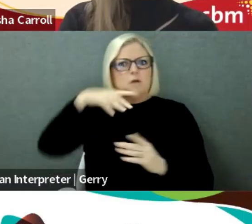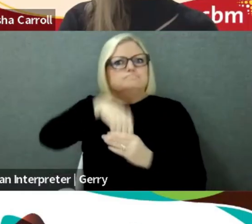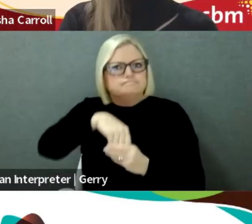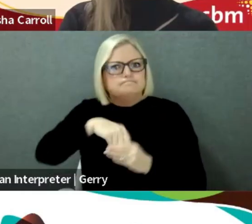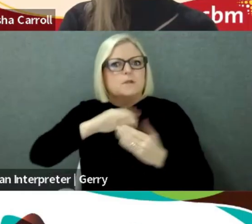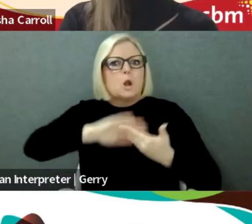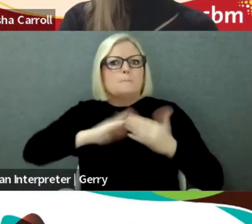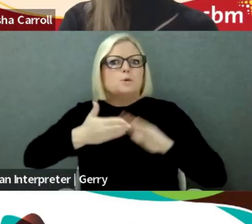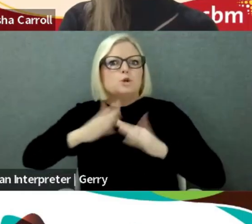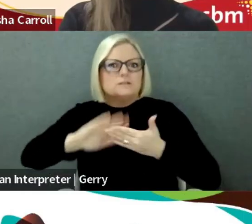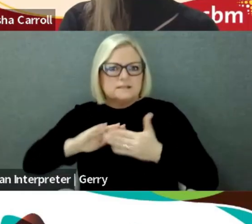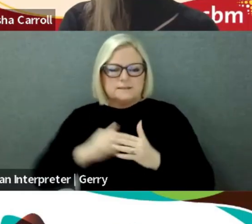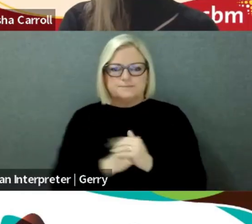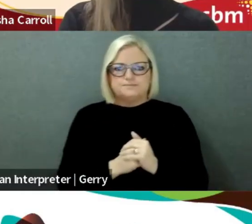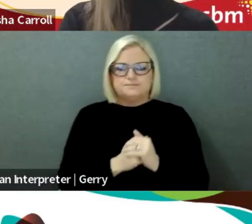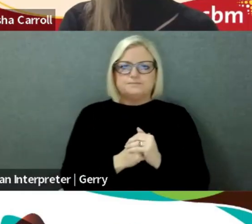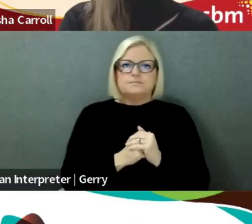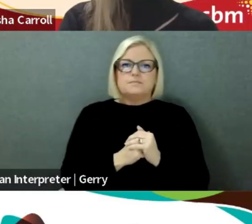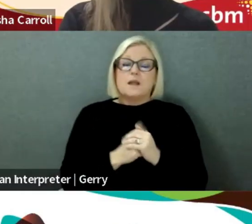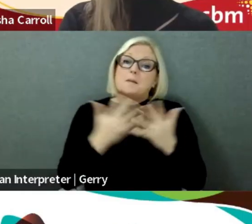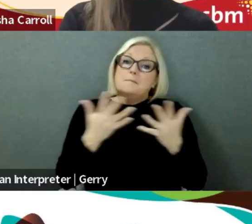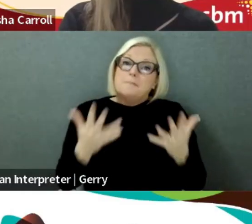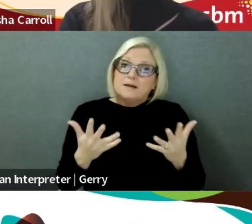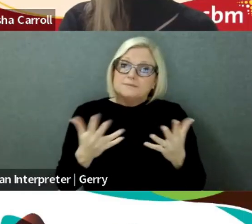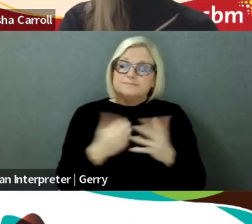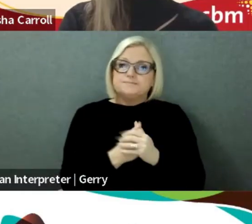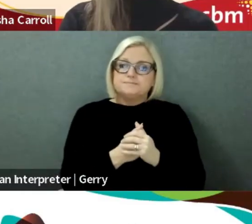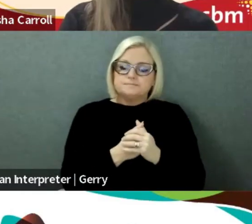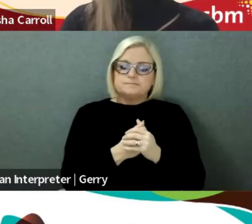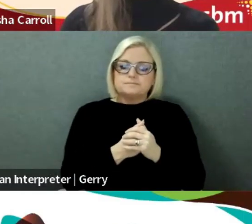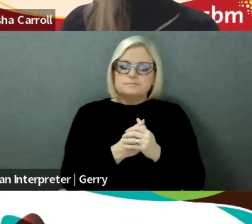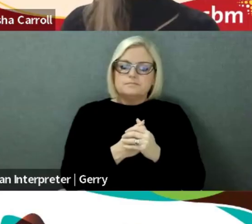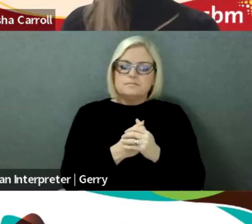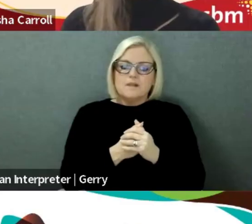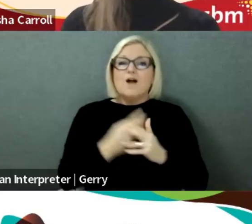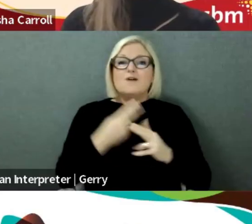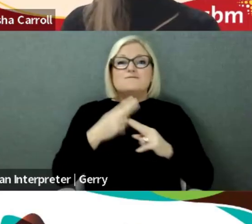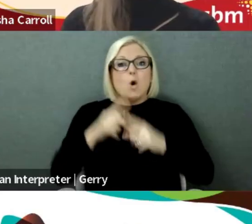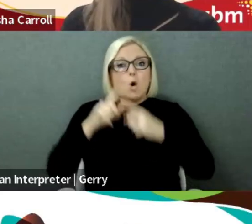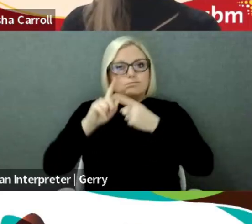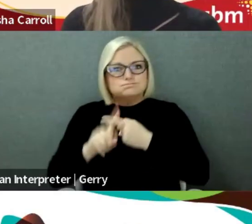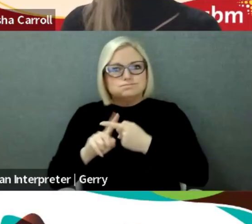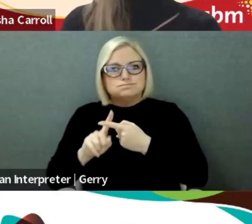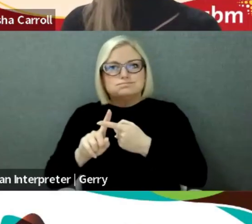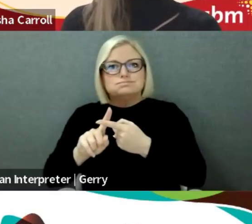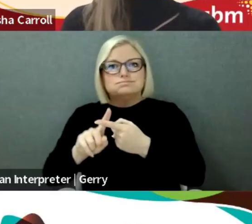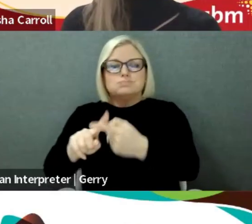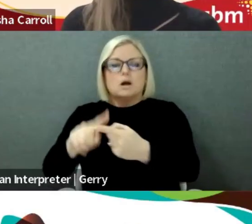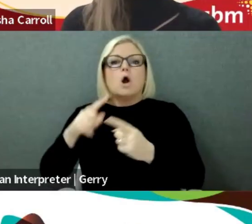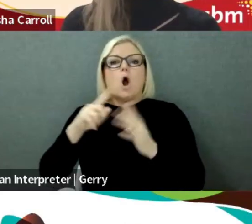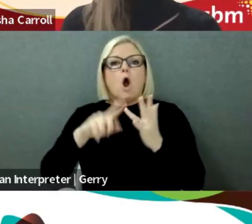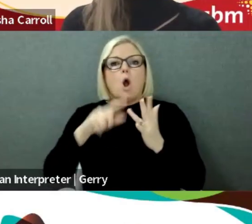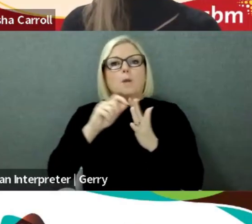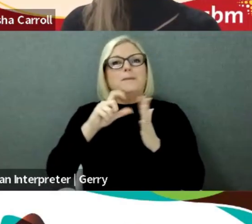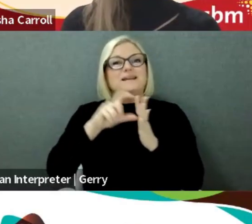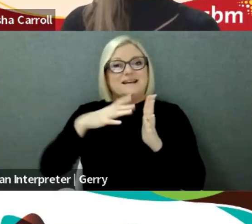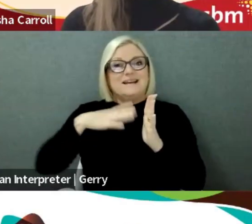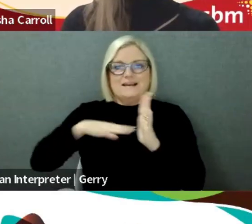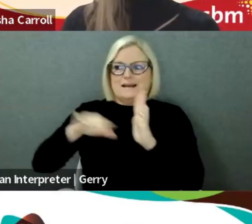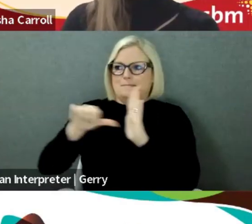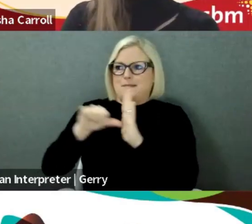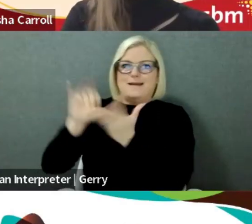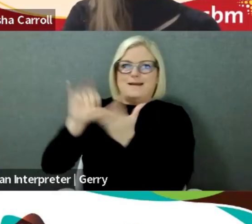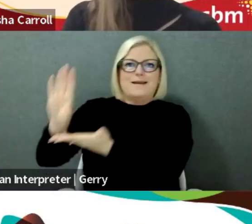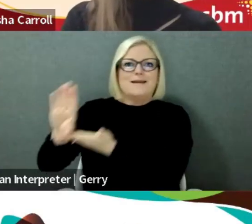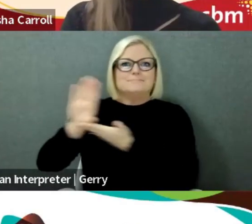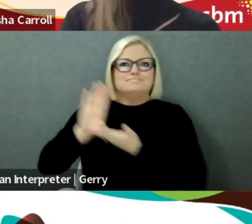However, for this work to create lasting change, OPDs need proper financial support.